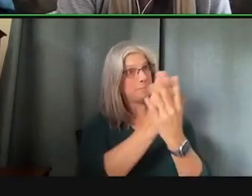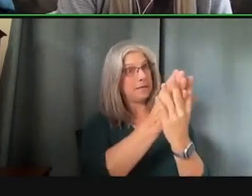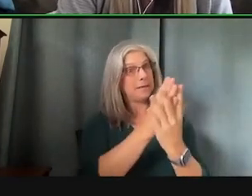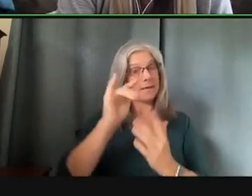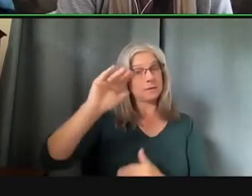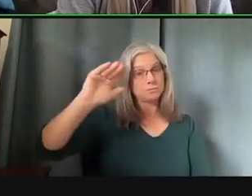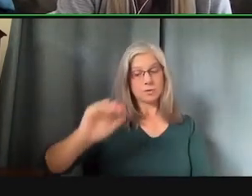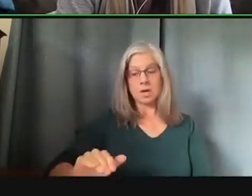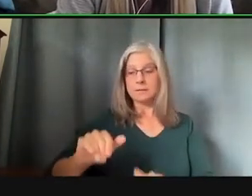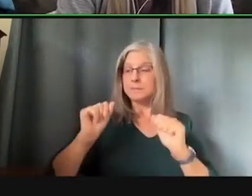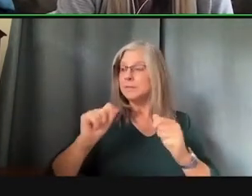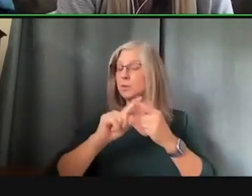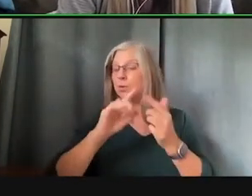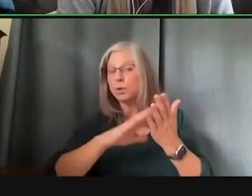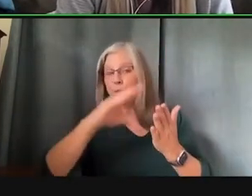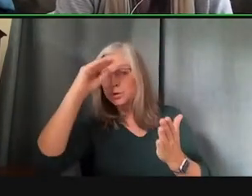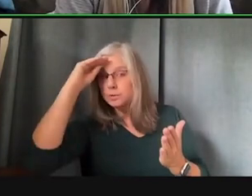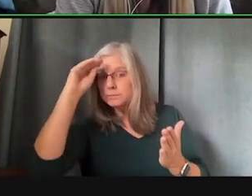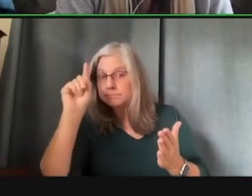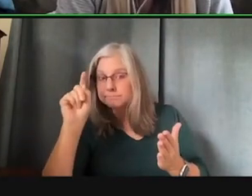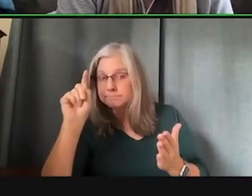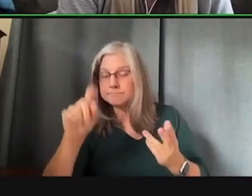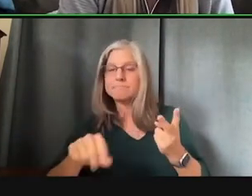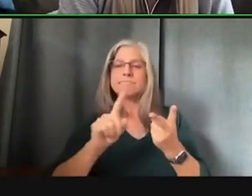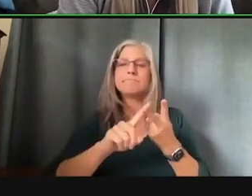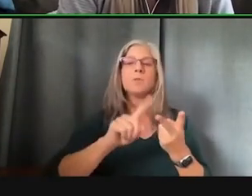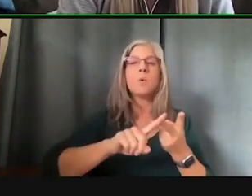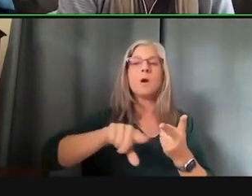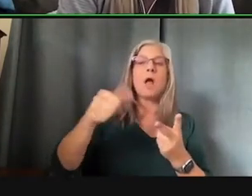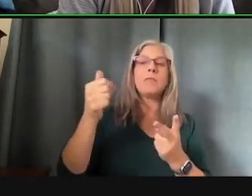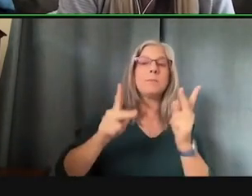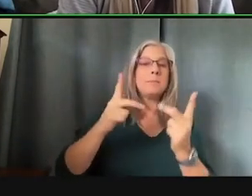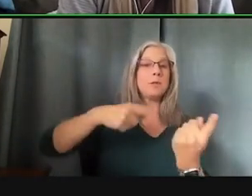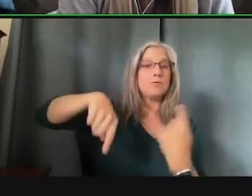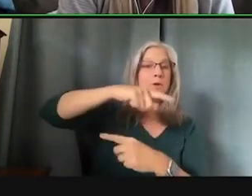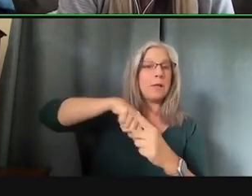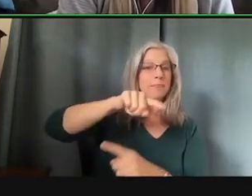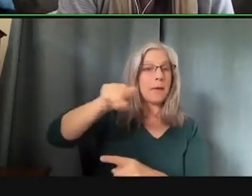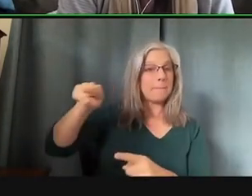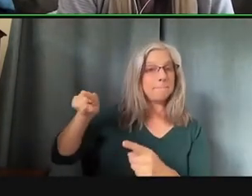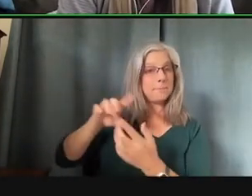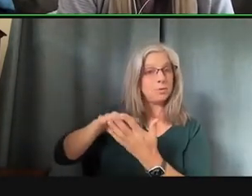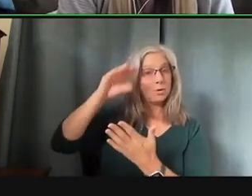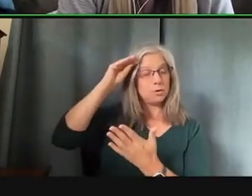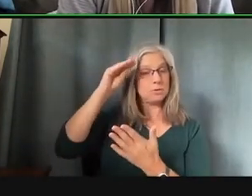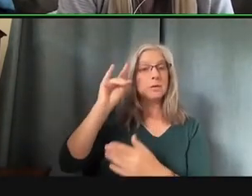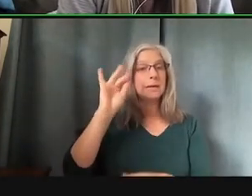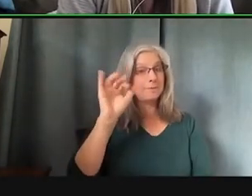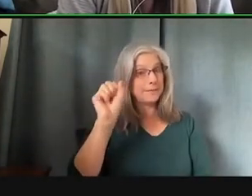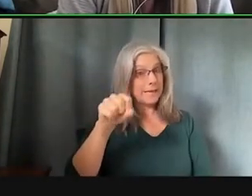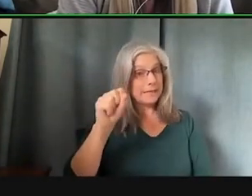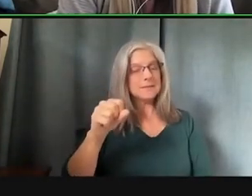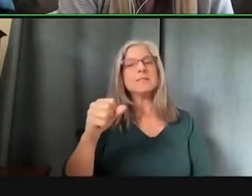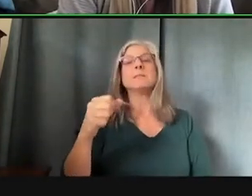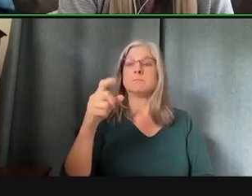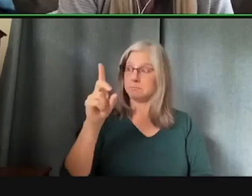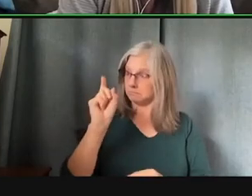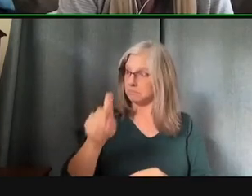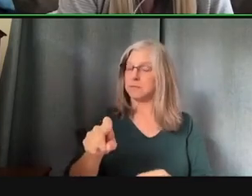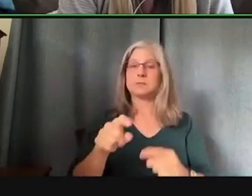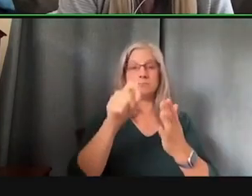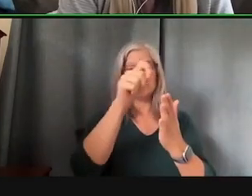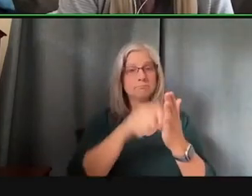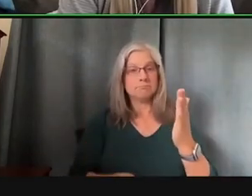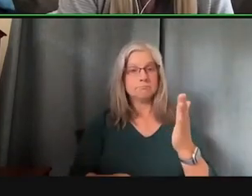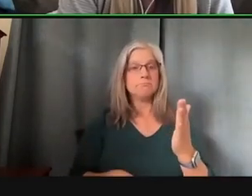to learn or the ability of others to learn? And if so, do we need to write a behavior support plan,